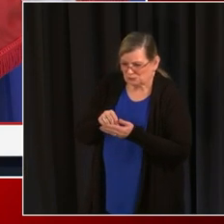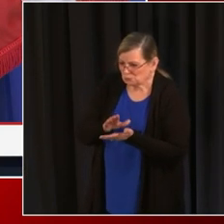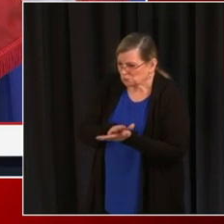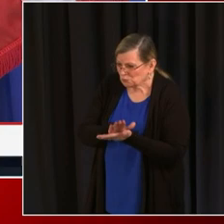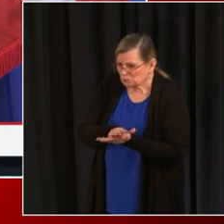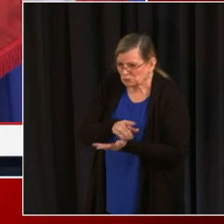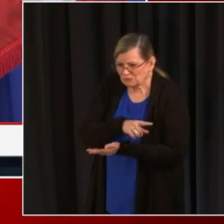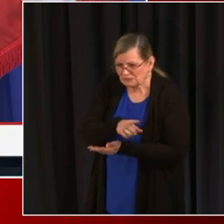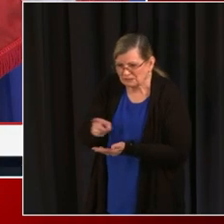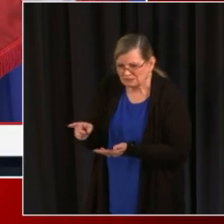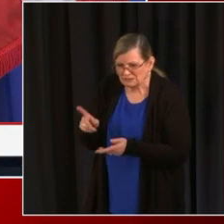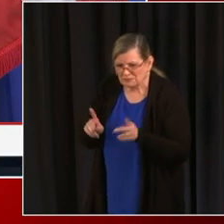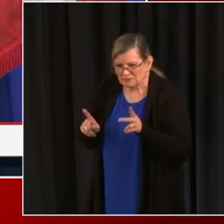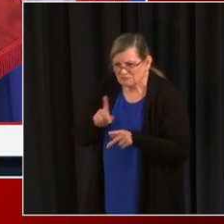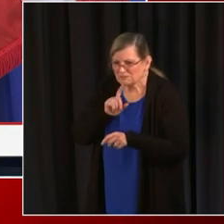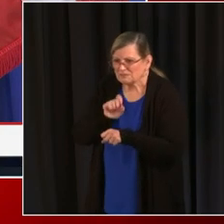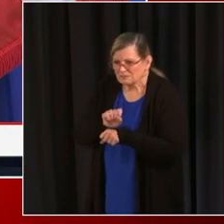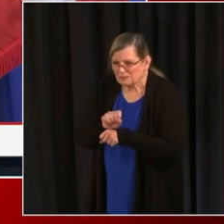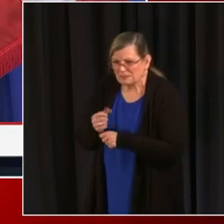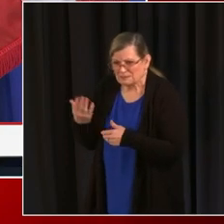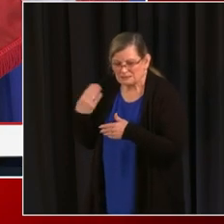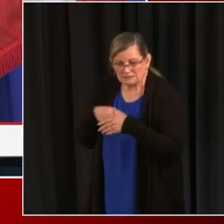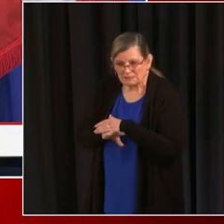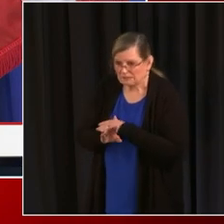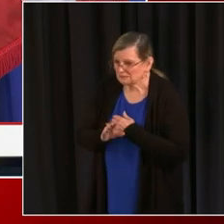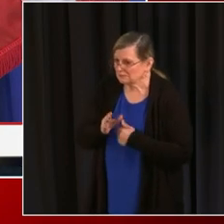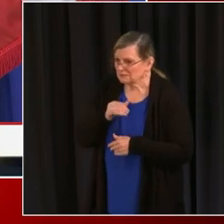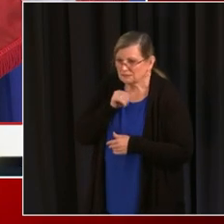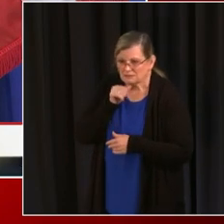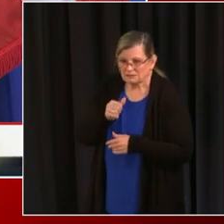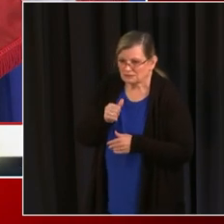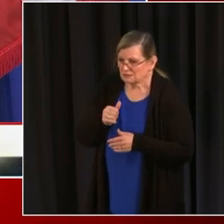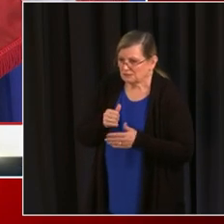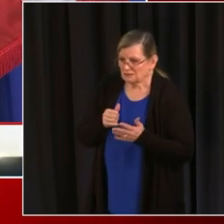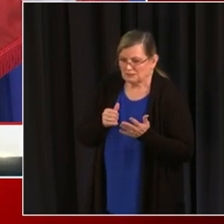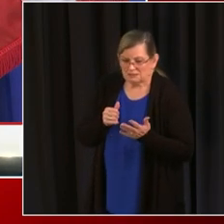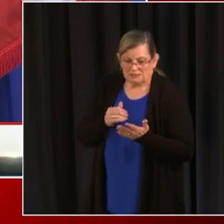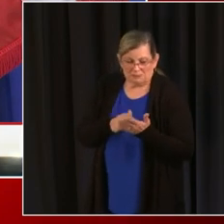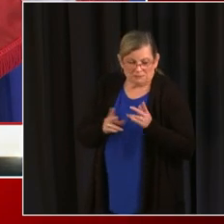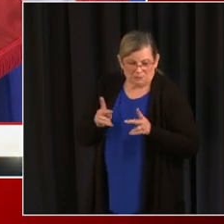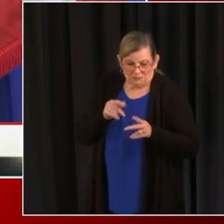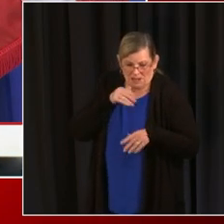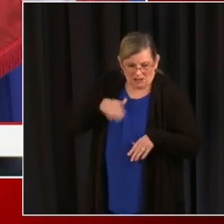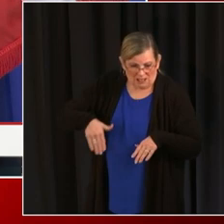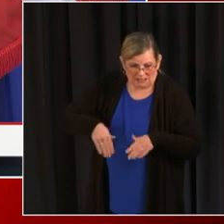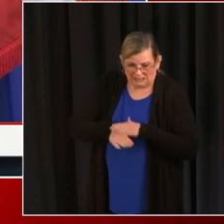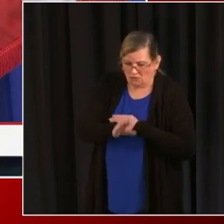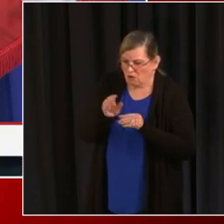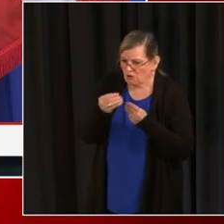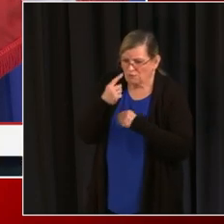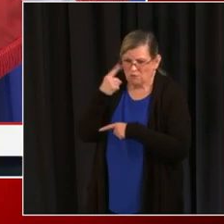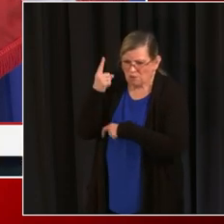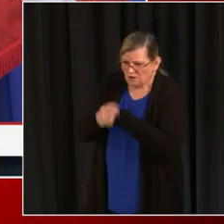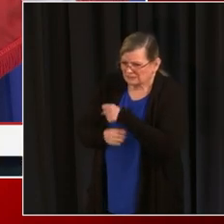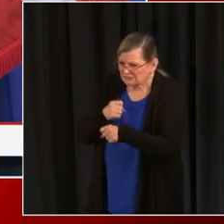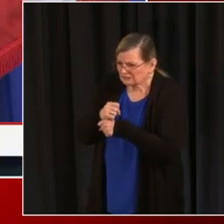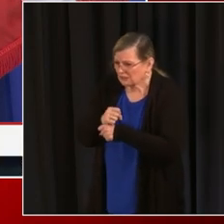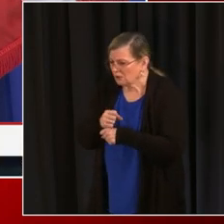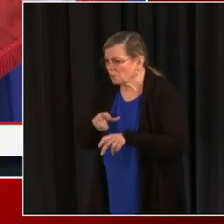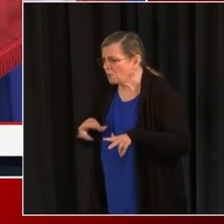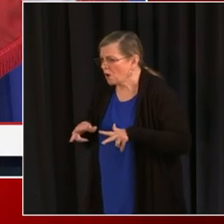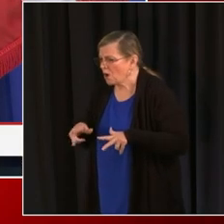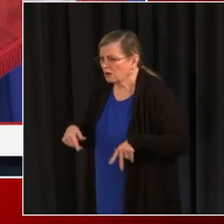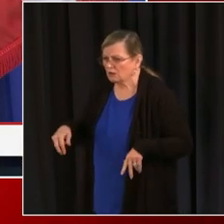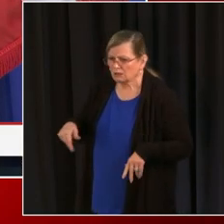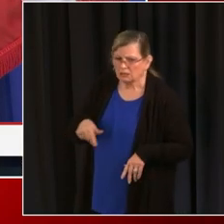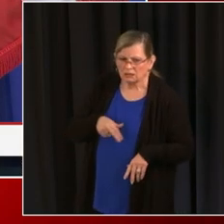schools, to have people actually come in. Some people haven't been in their office in a year. So they want to come in, they want to walk around,